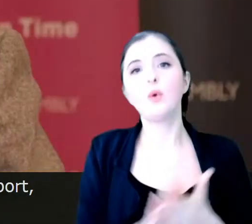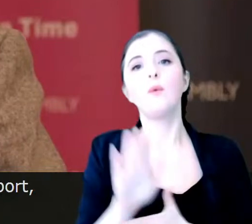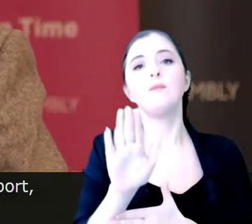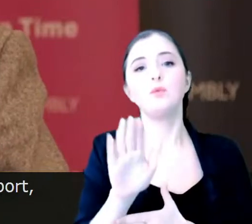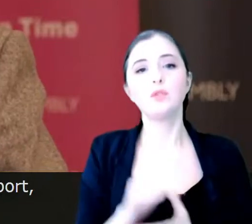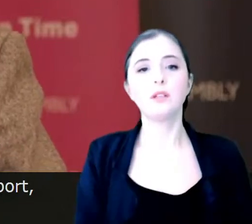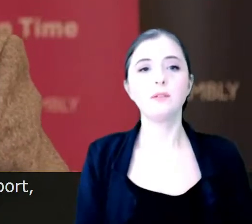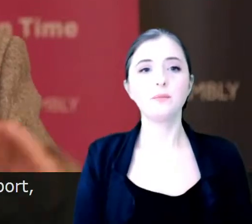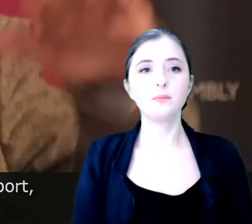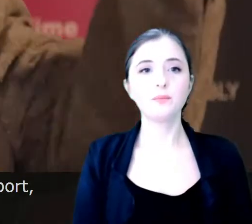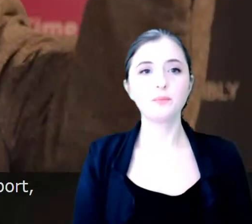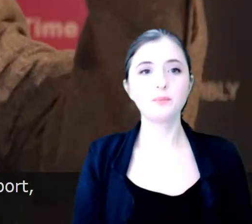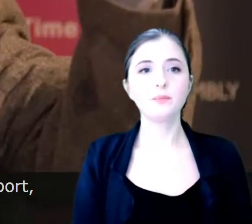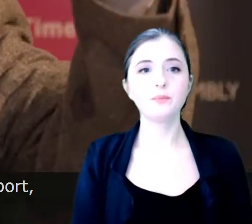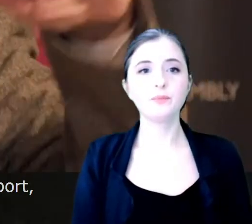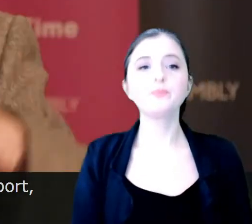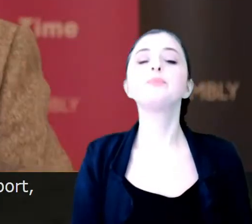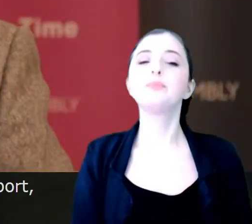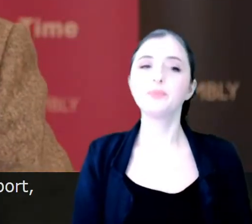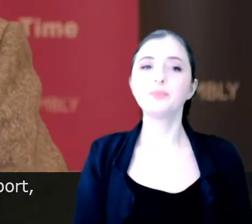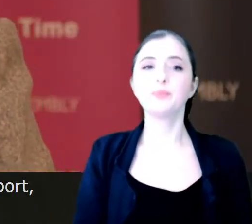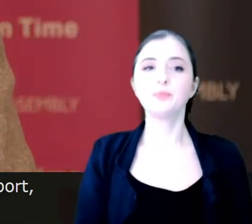Assembly Member Prince.